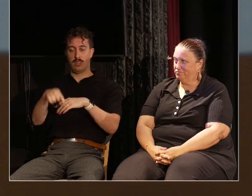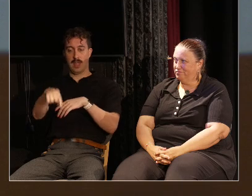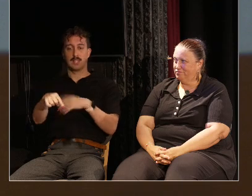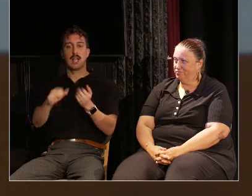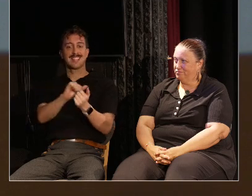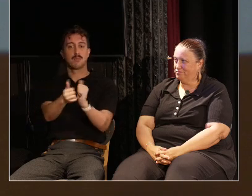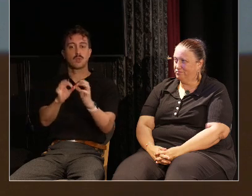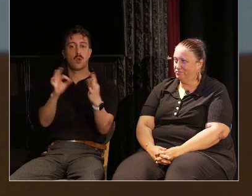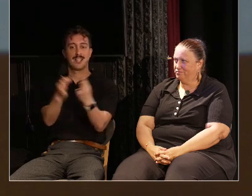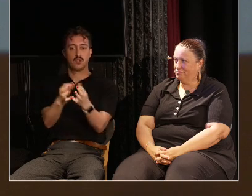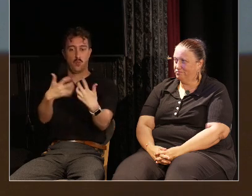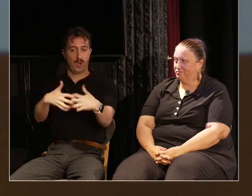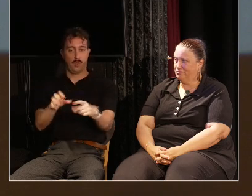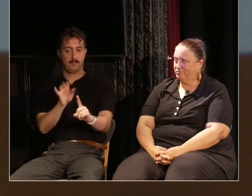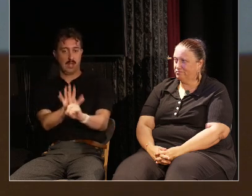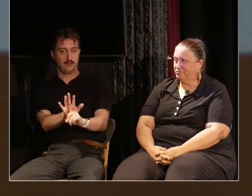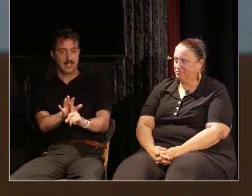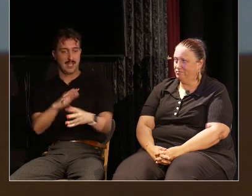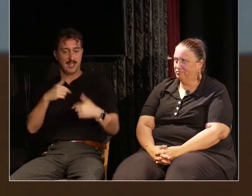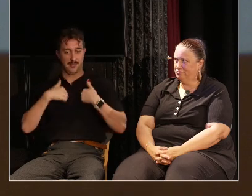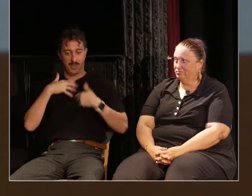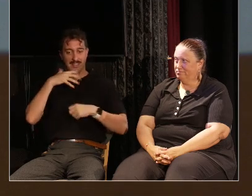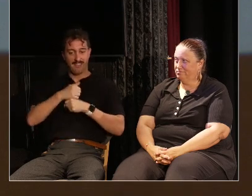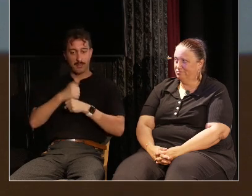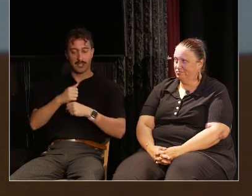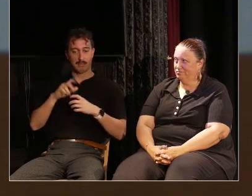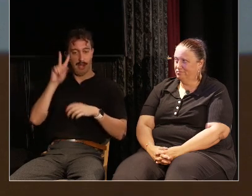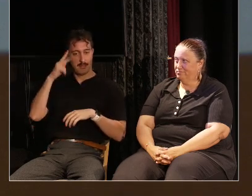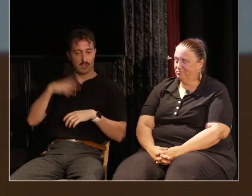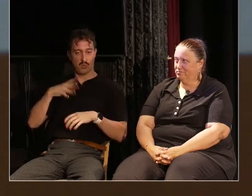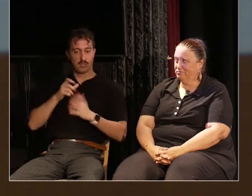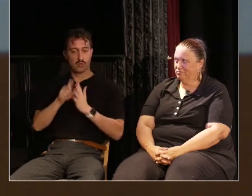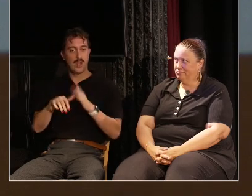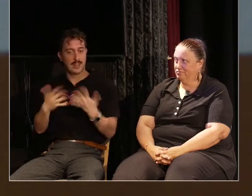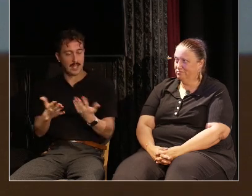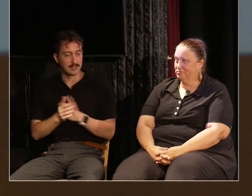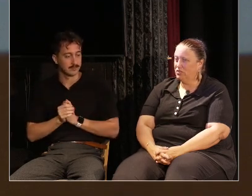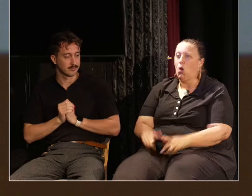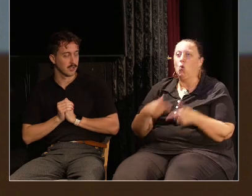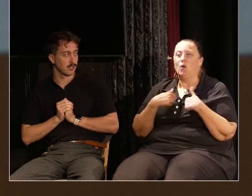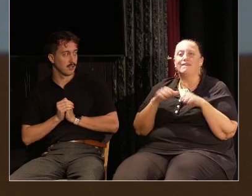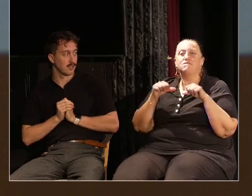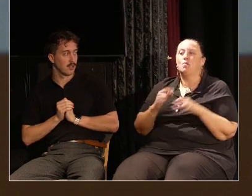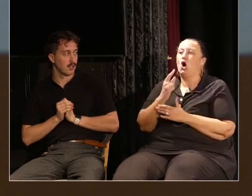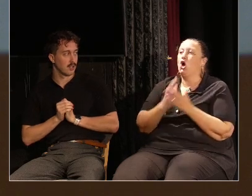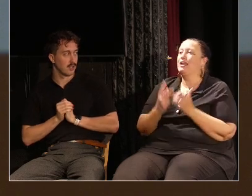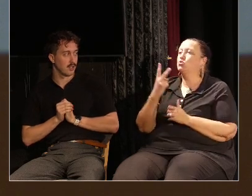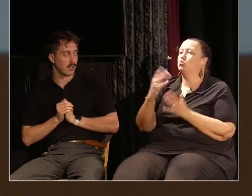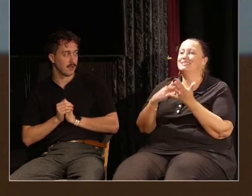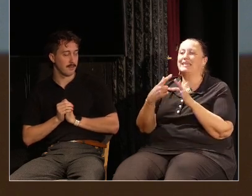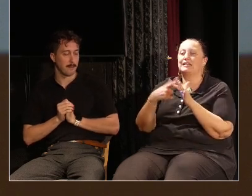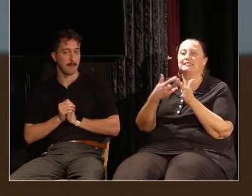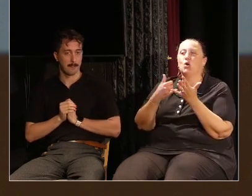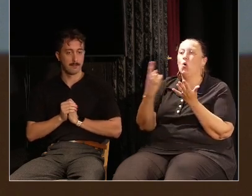need Parliament or government to come in and do anything. What's the next one? We affirm the biological fact that there are two sexes and a small group who are intersex